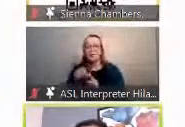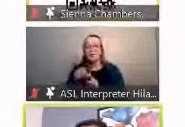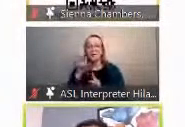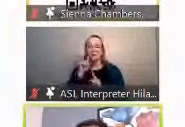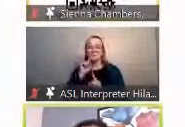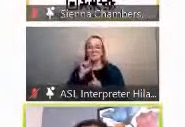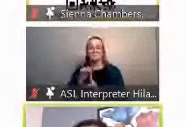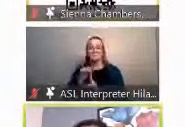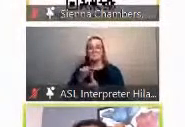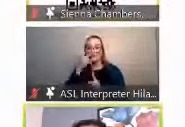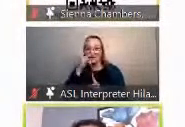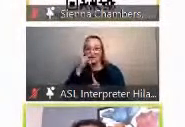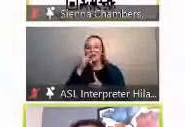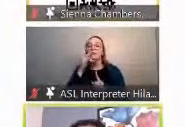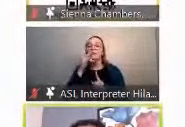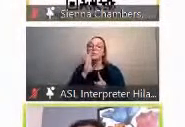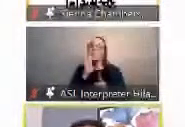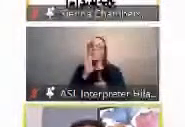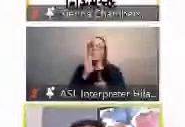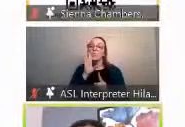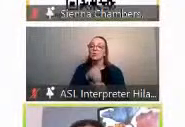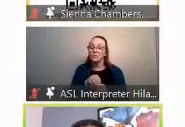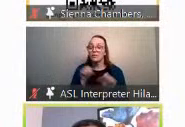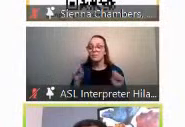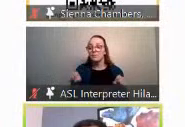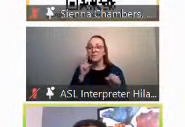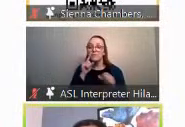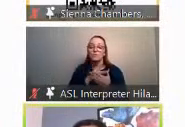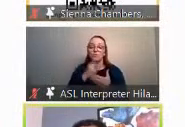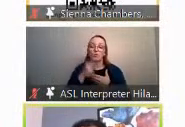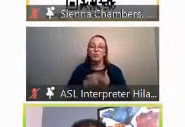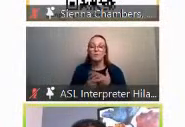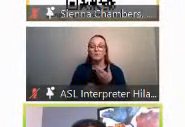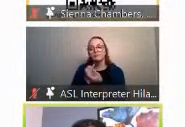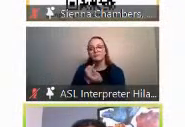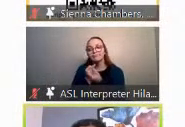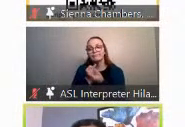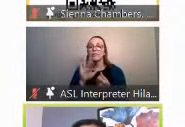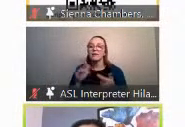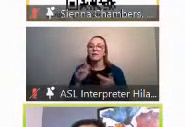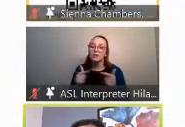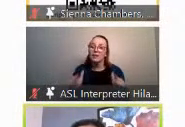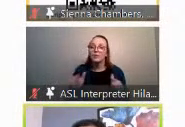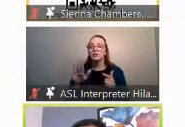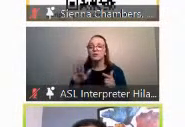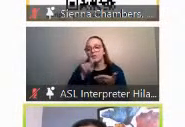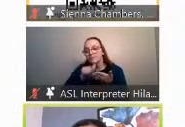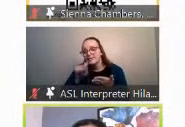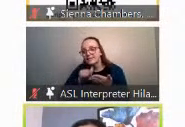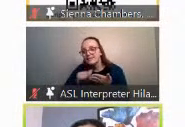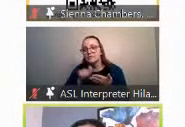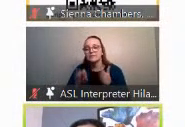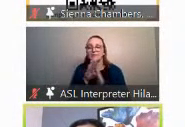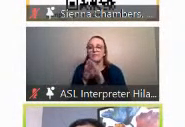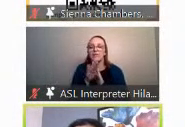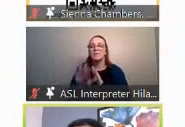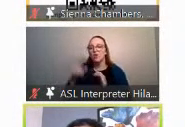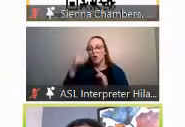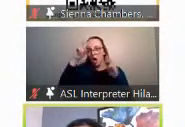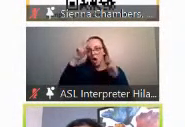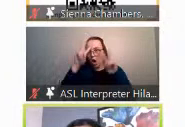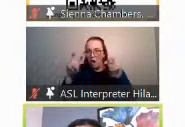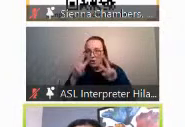the ability of a program to promote the child's language and literacy development, their cognitive skills, social and